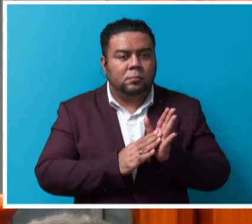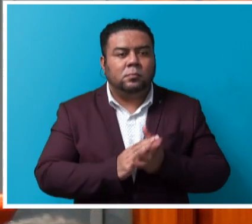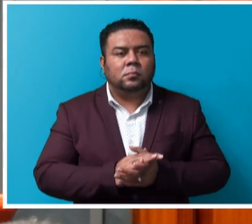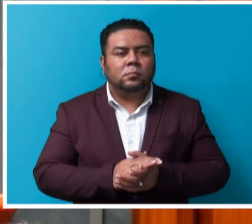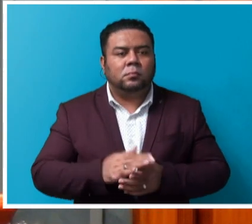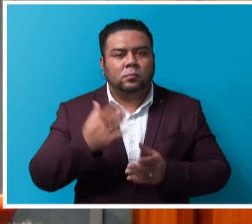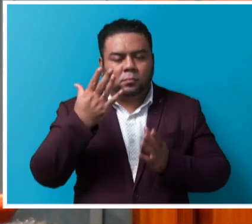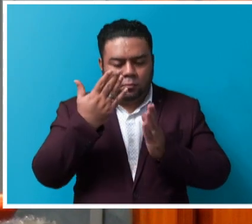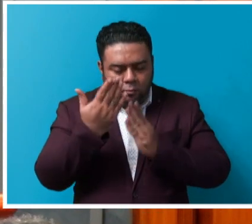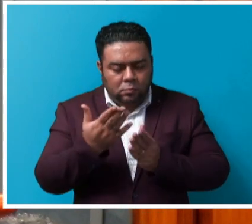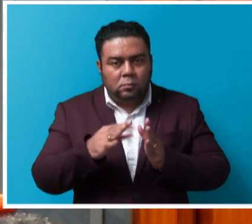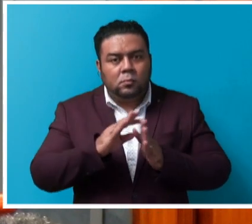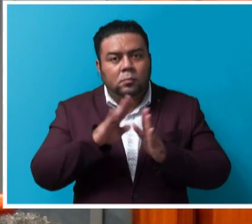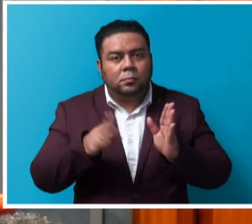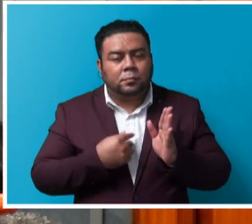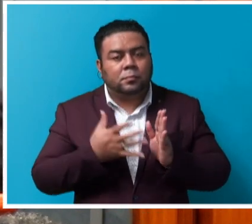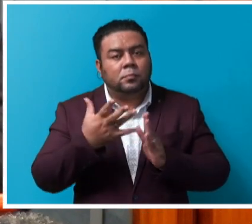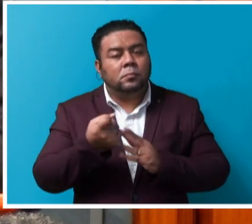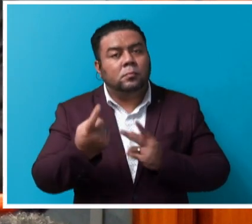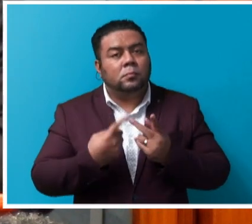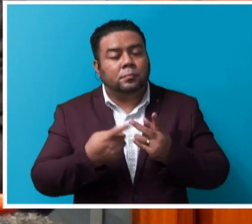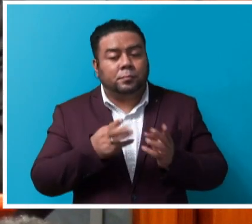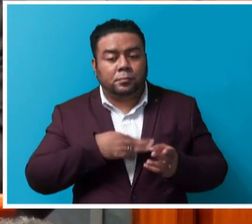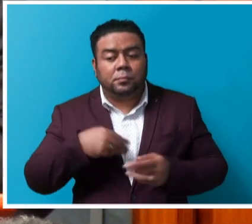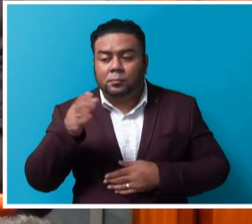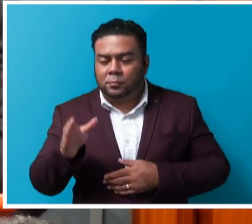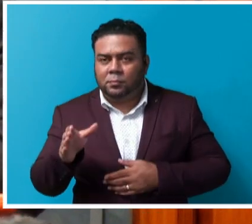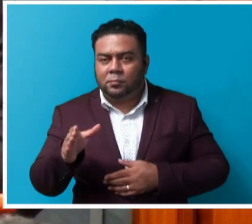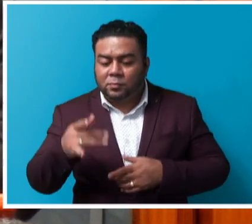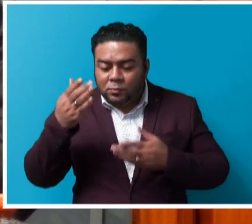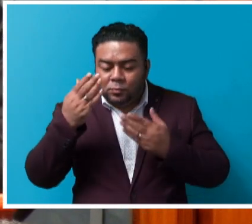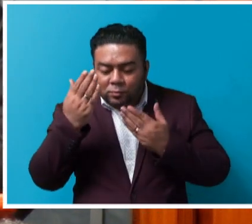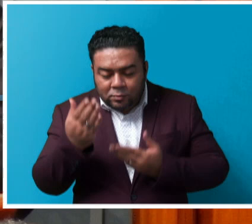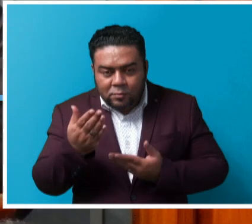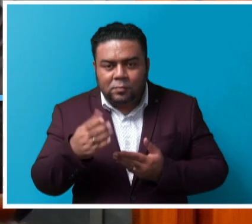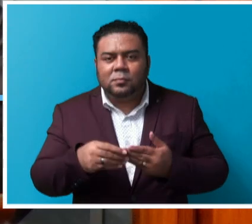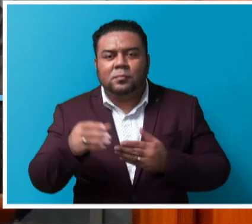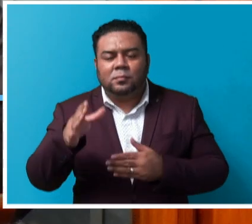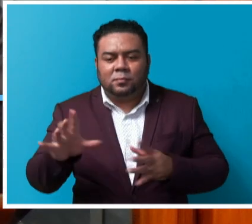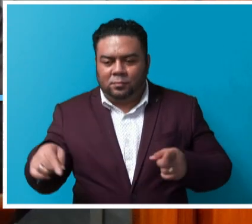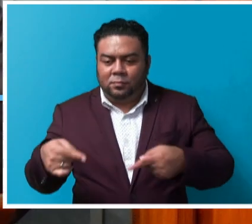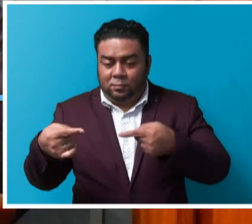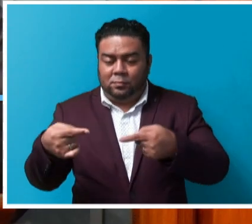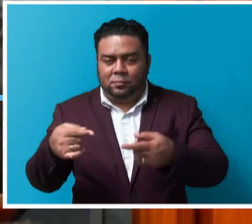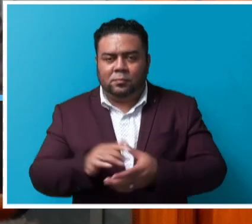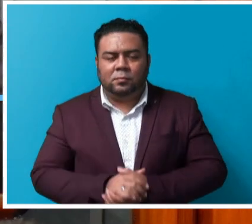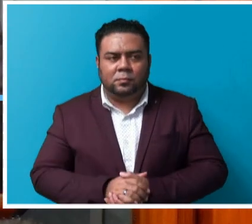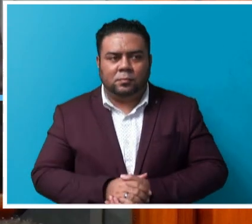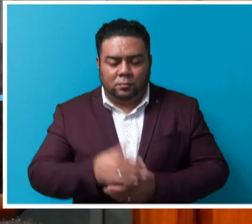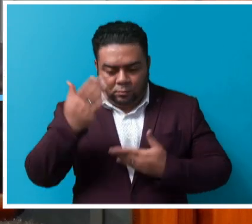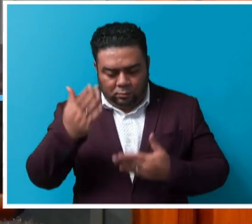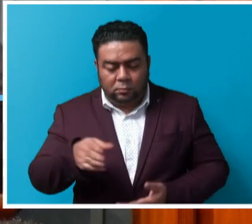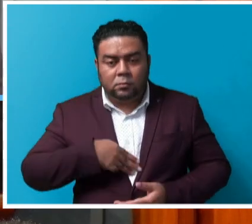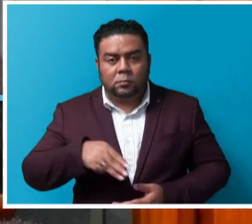Honorable Cabinet Ministers and Assistant Ministers, the Honorable Leader of the Opposition, Honorable Members